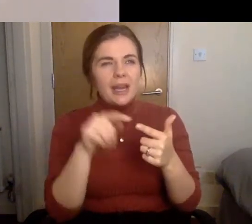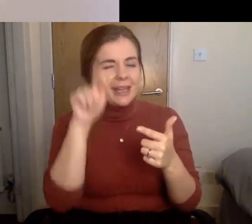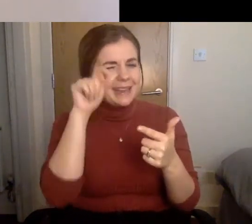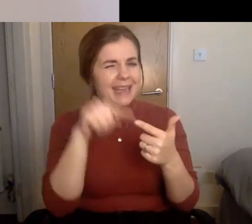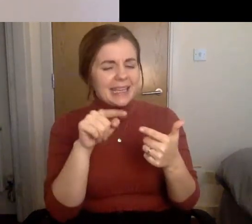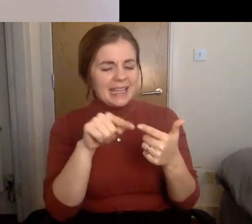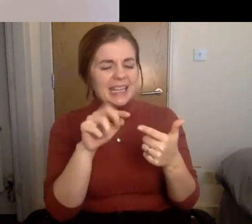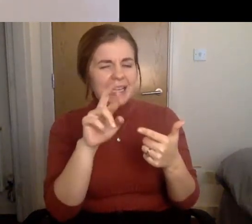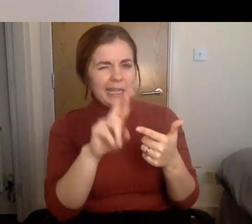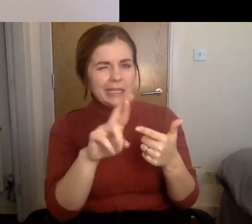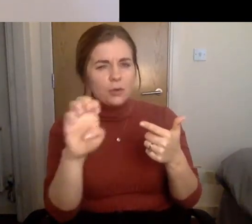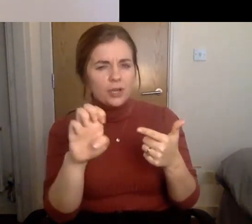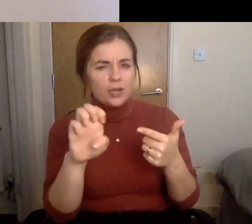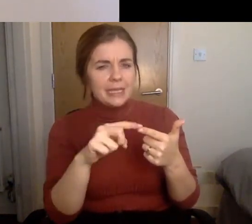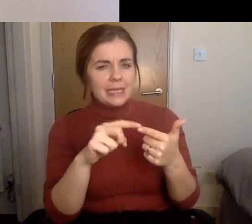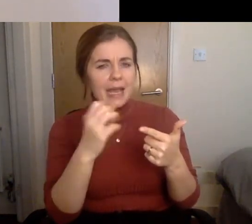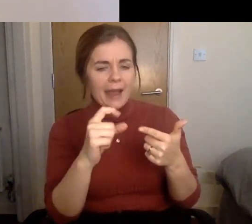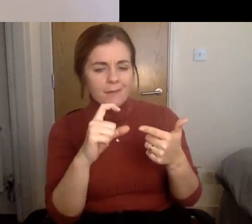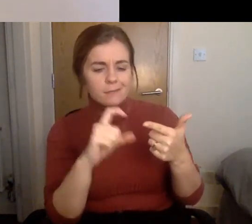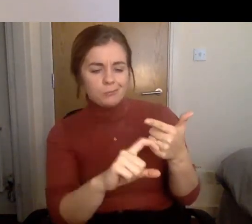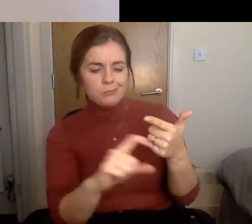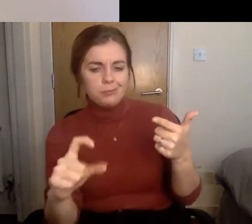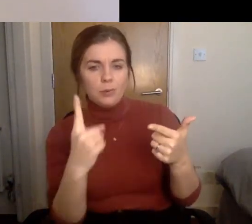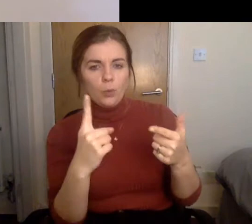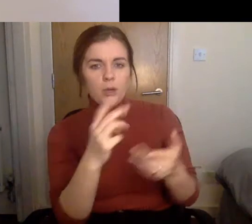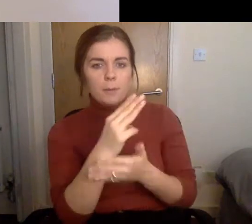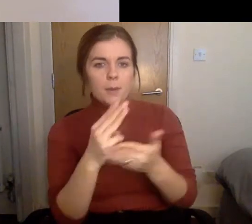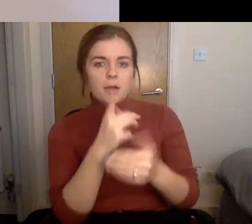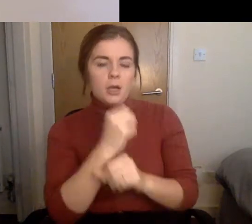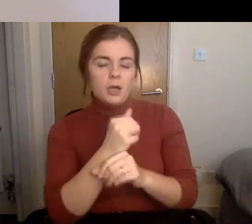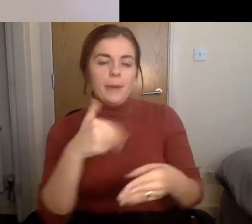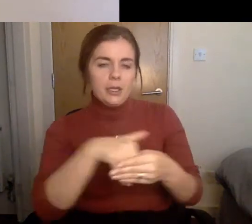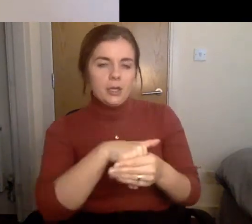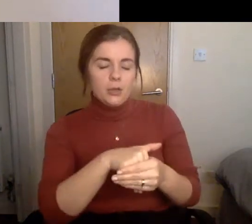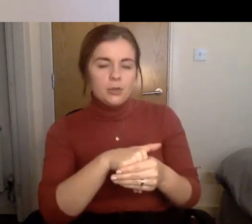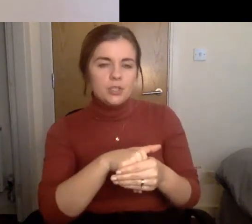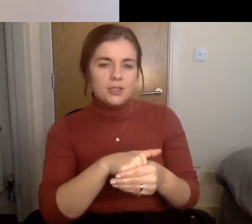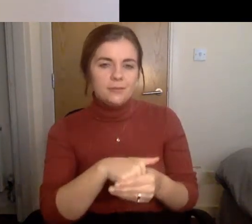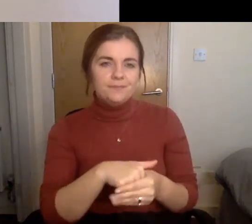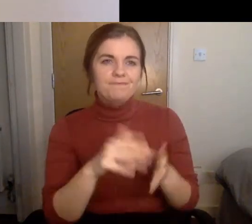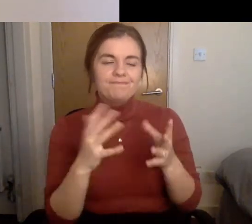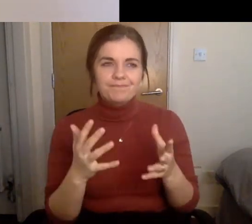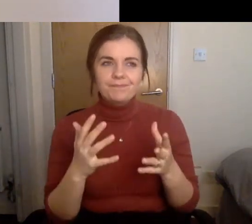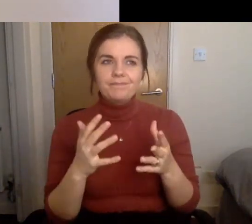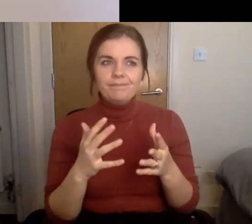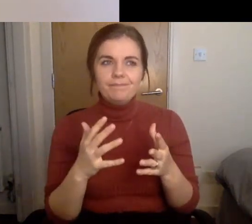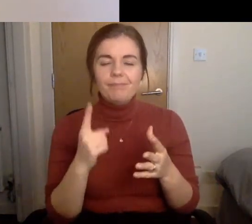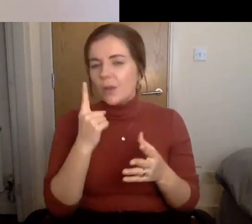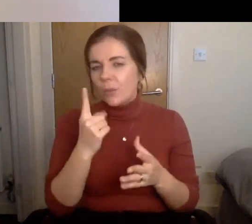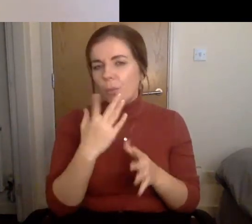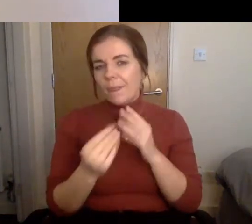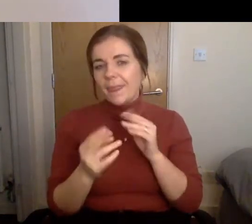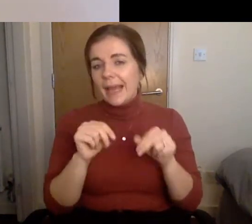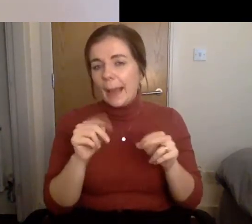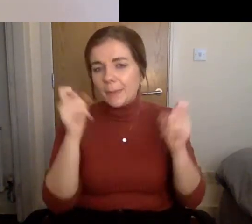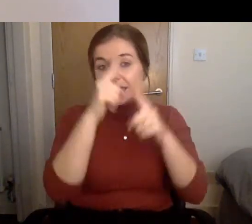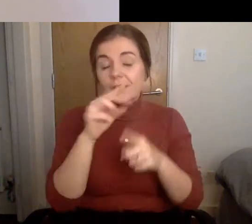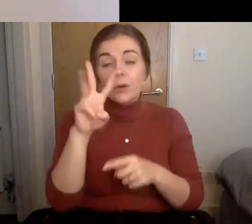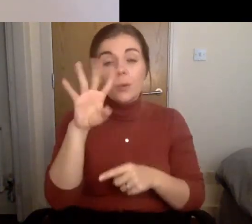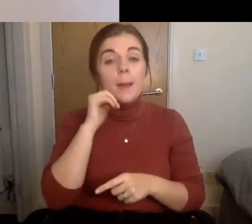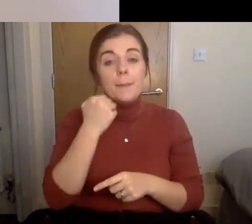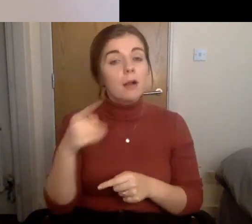one, there would be, you know, a part on inclusion. It's one of the things, you know, that can be difficult to say around Grow in